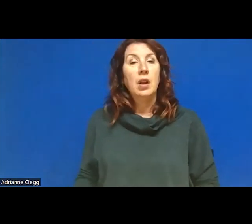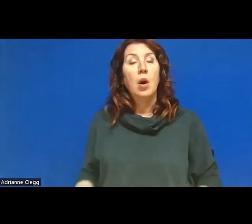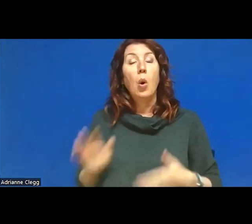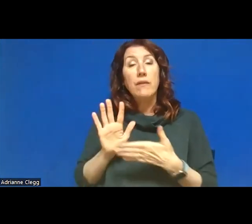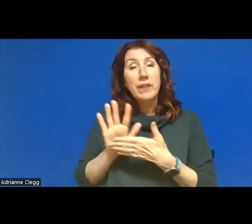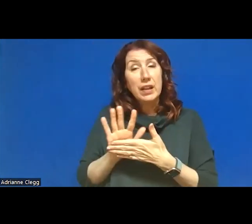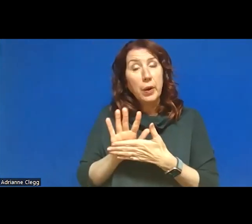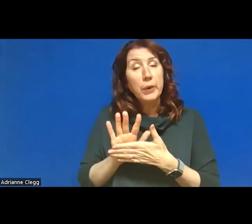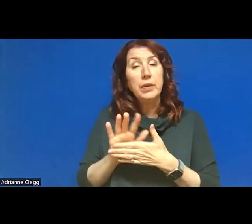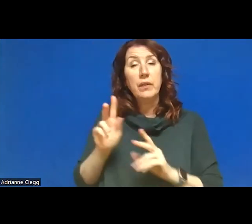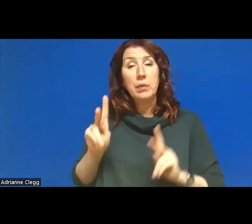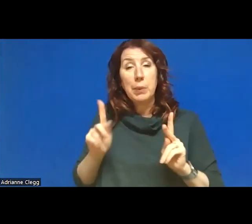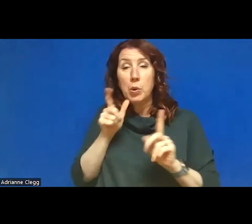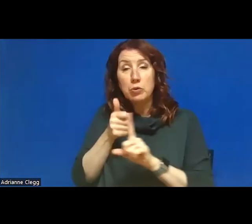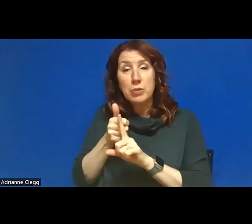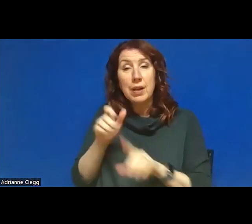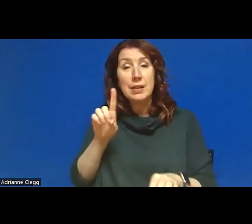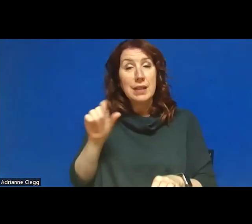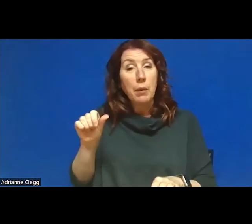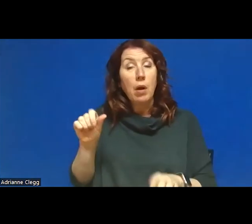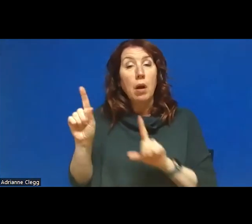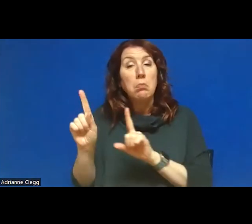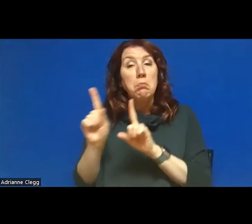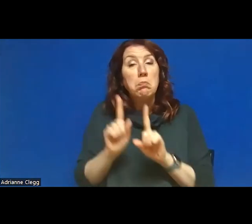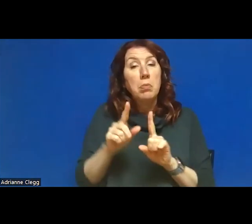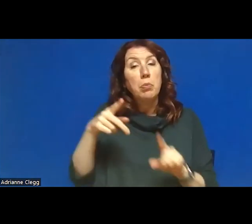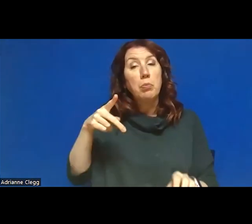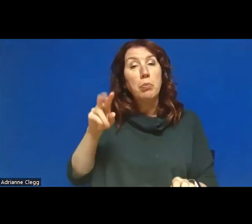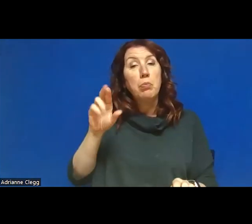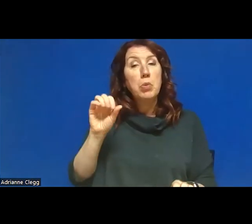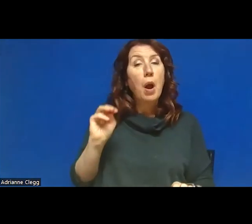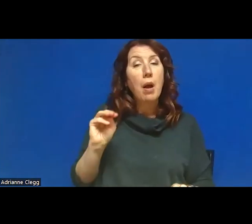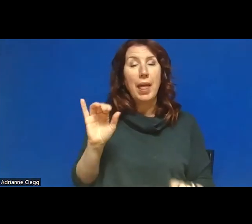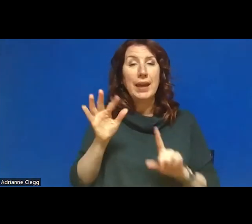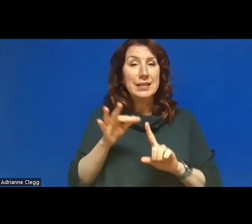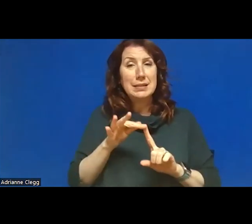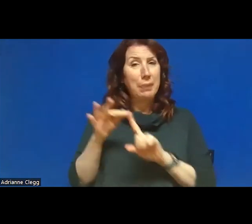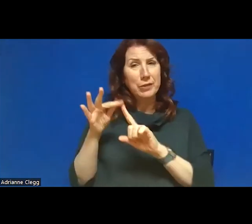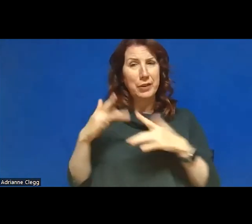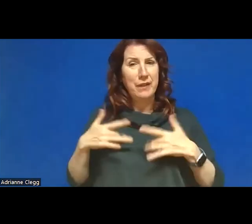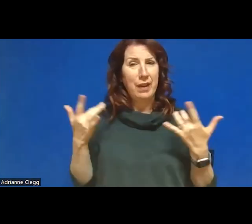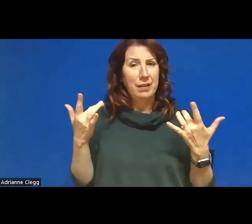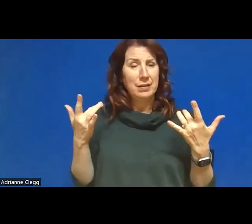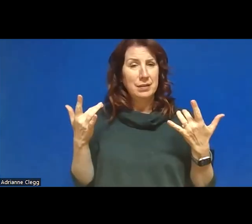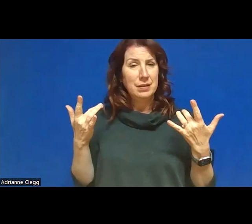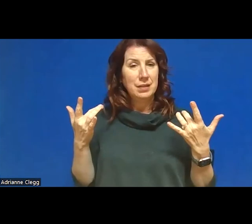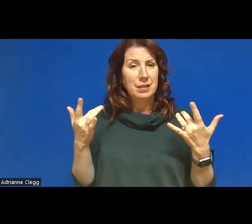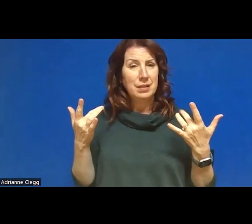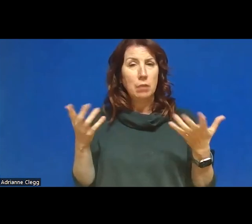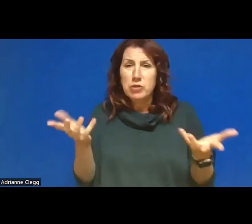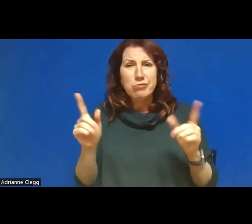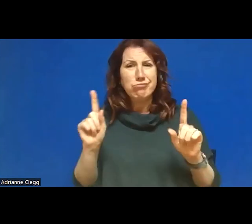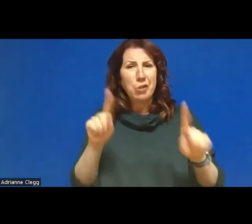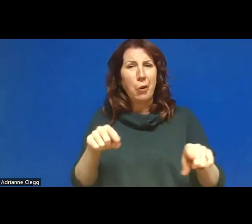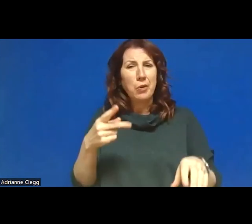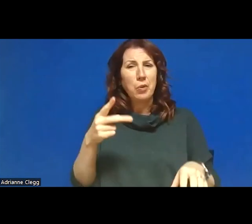disabled people being brought to prom like it's a special, like it's not commonplace to just go to prom, to